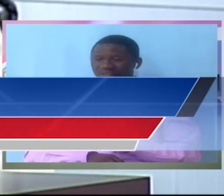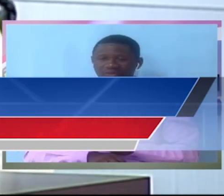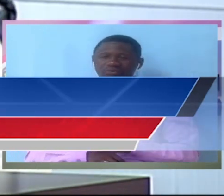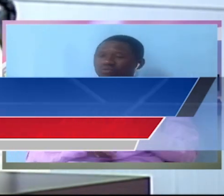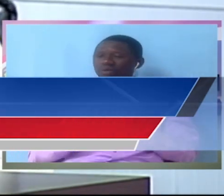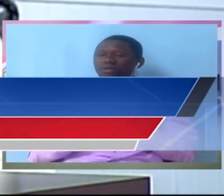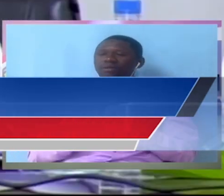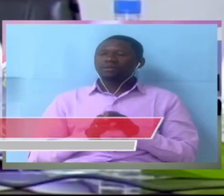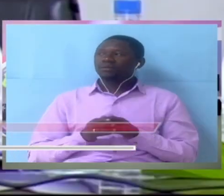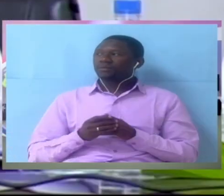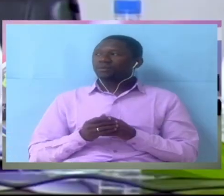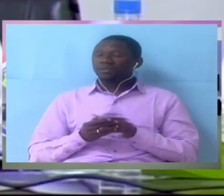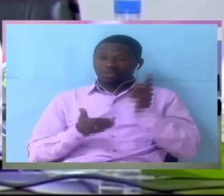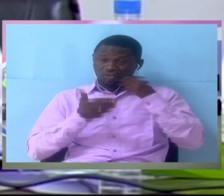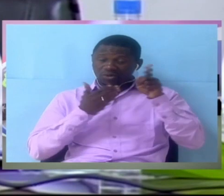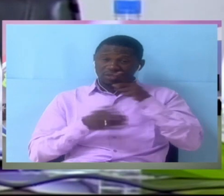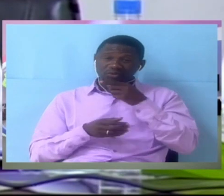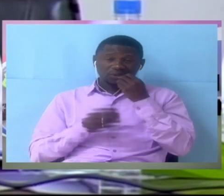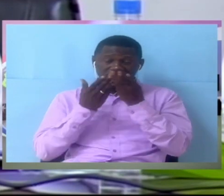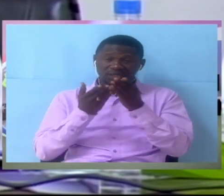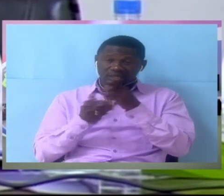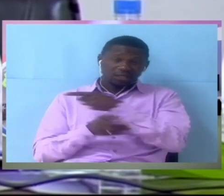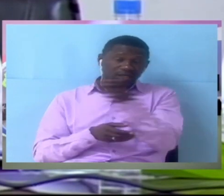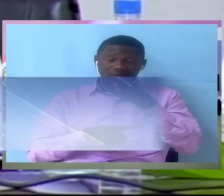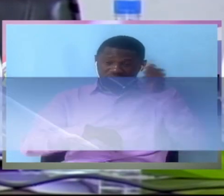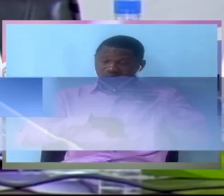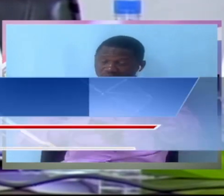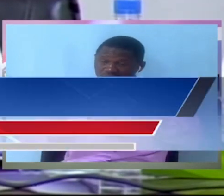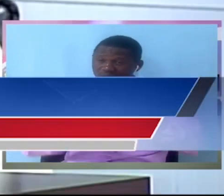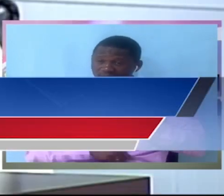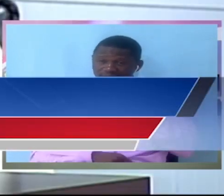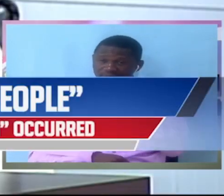beaten. Is it correct to say they were tortured?